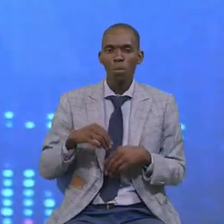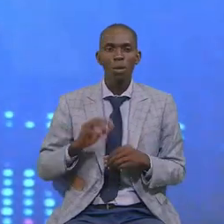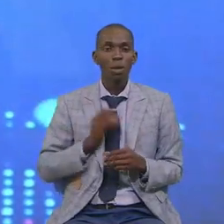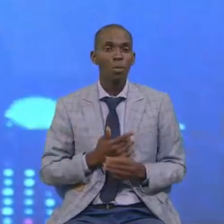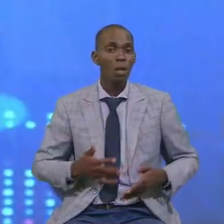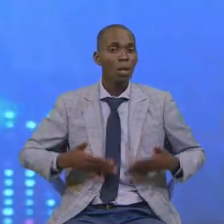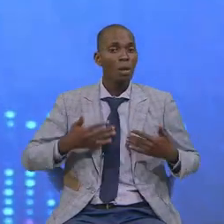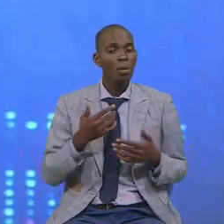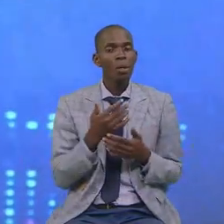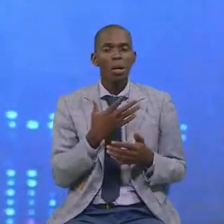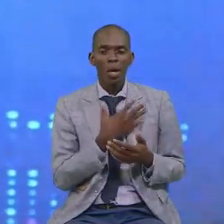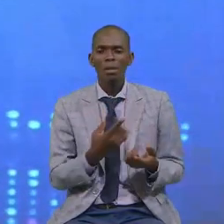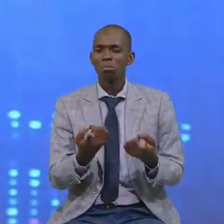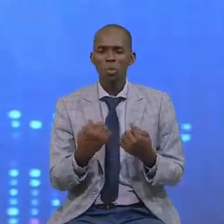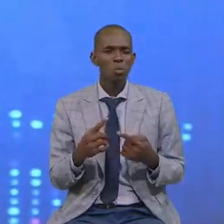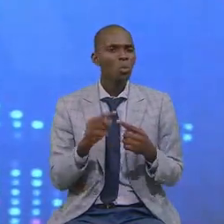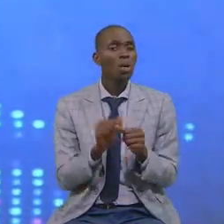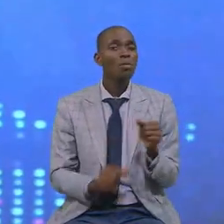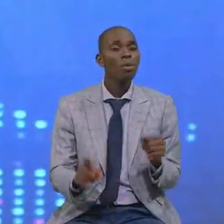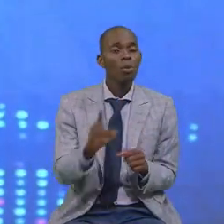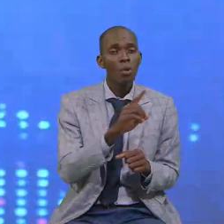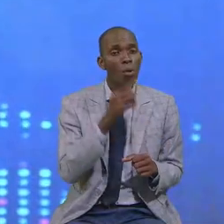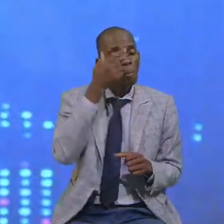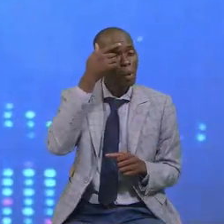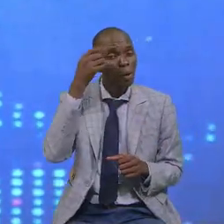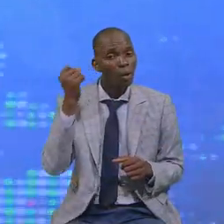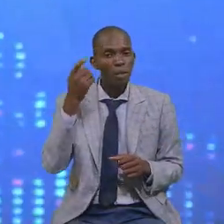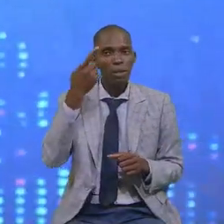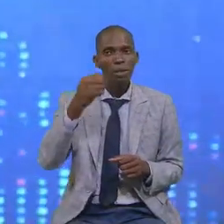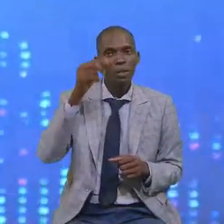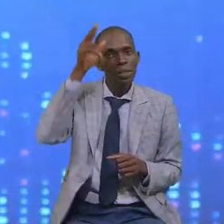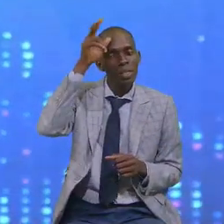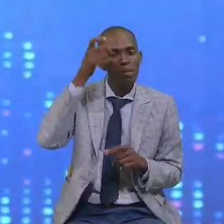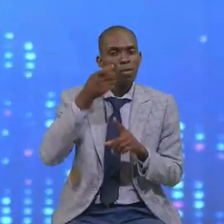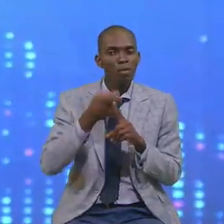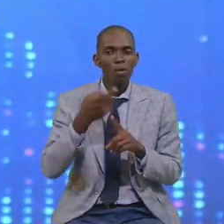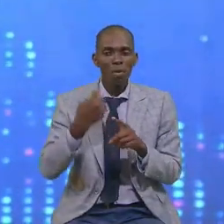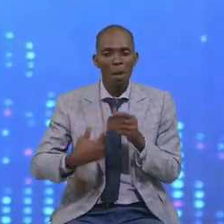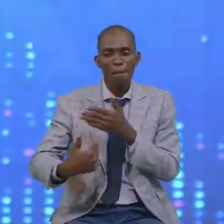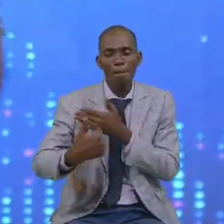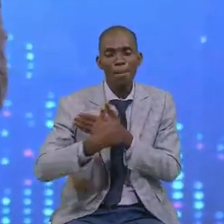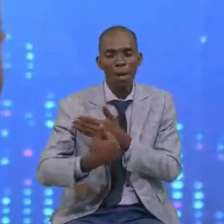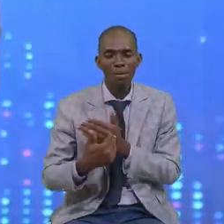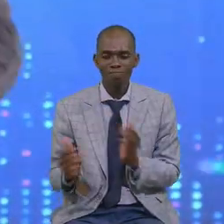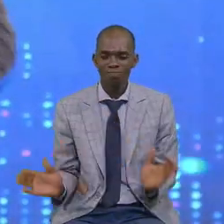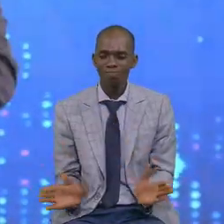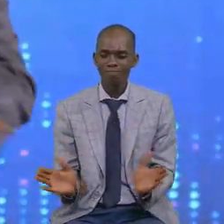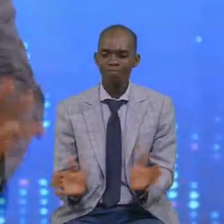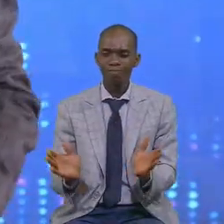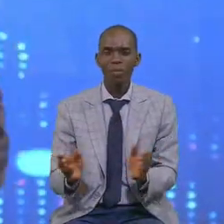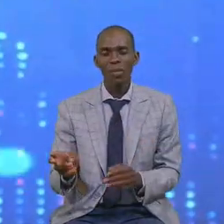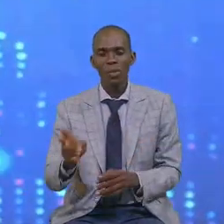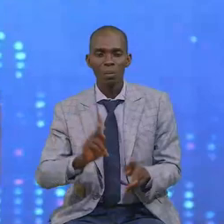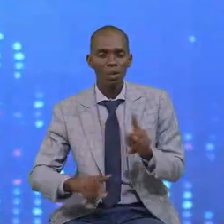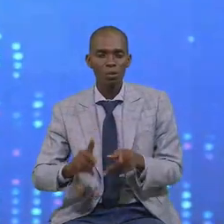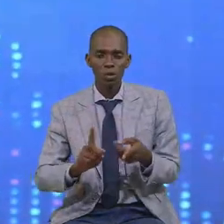comes to everyone because the devil from behind engineers them that